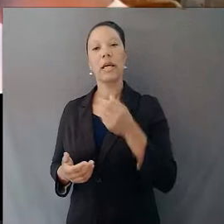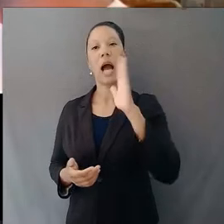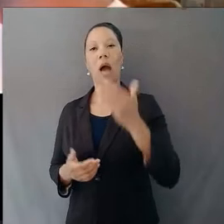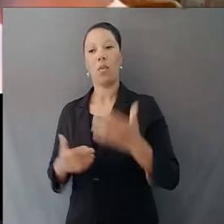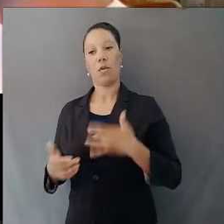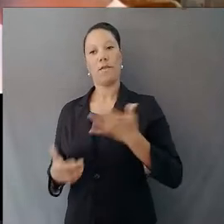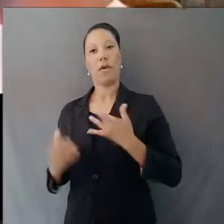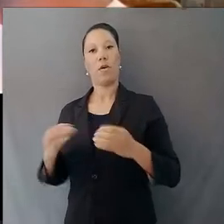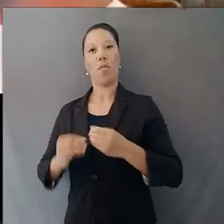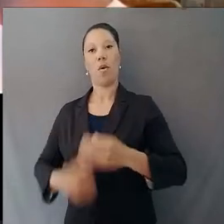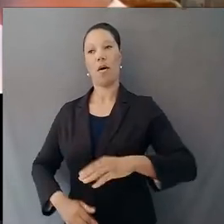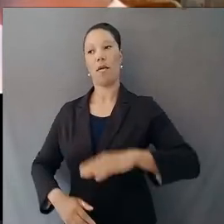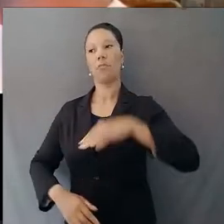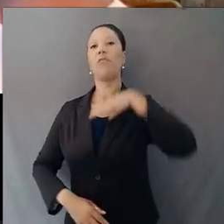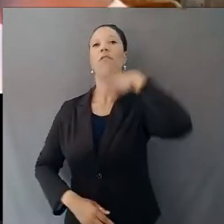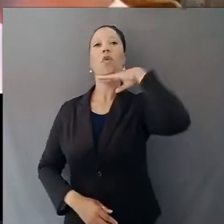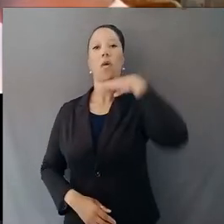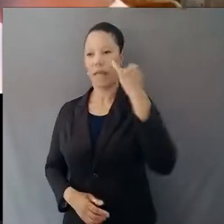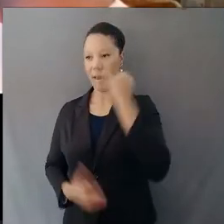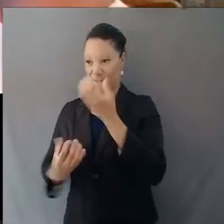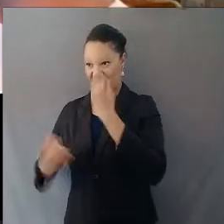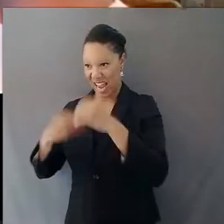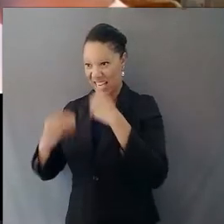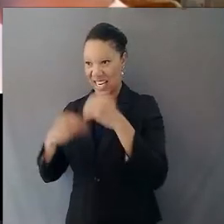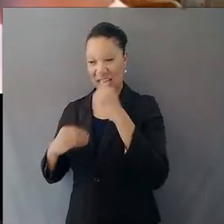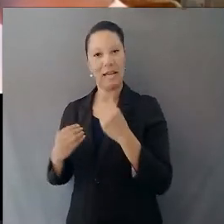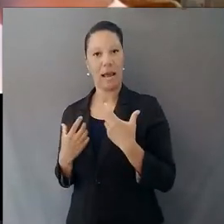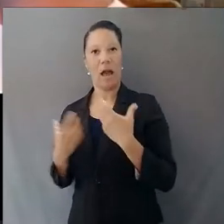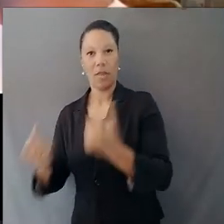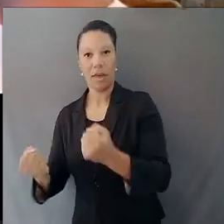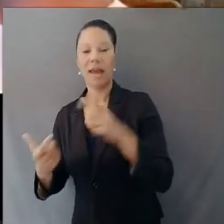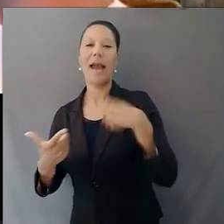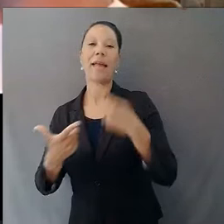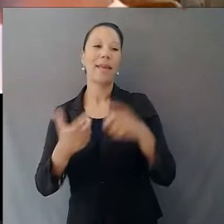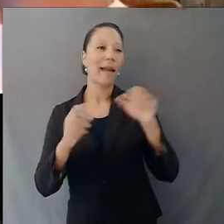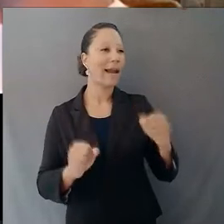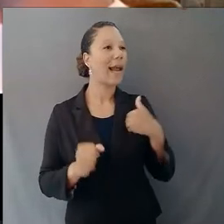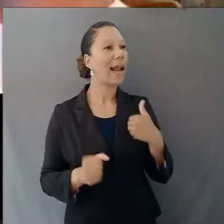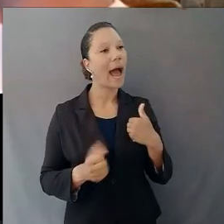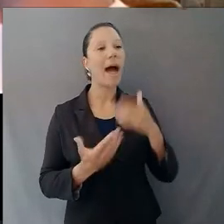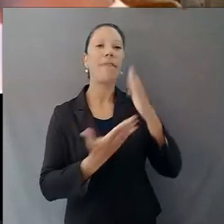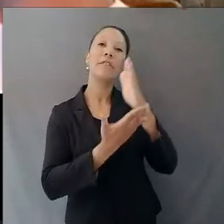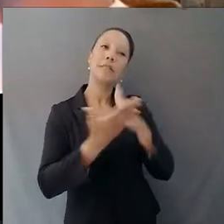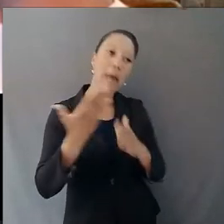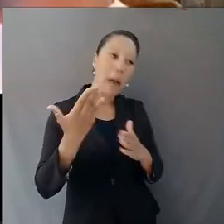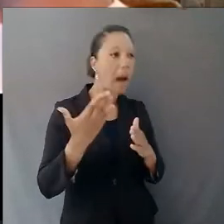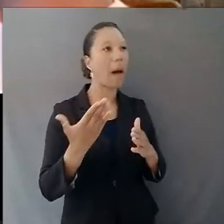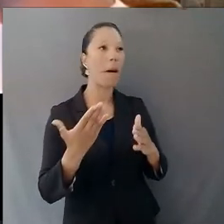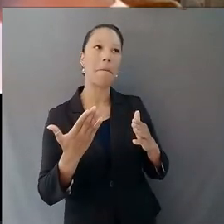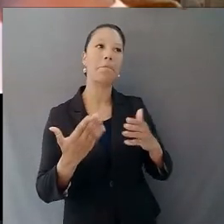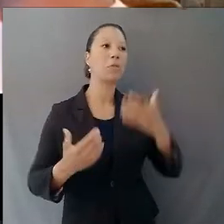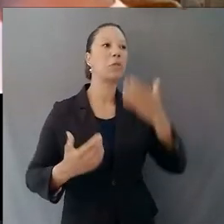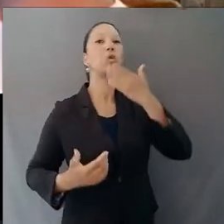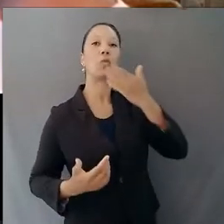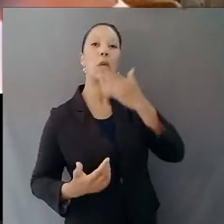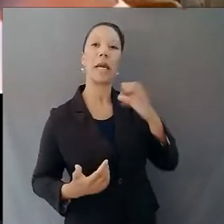around. But then make room for some of those occasional foods. So having a cookie occasionally fits into my grain group, or having ice cream, which goes